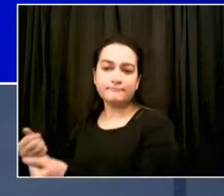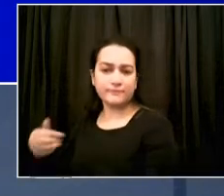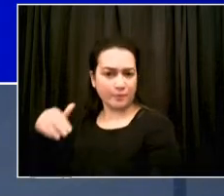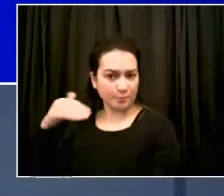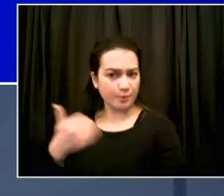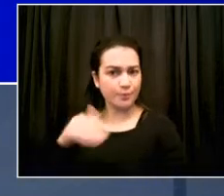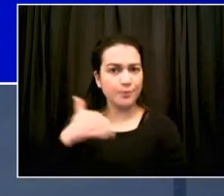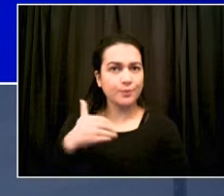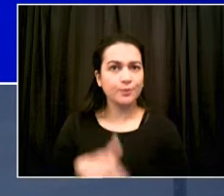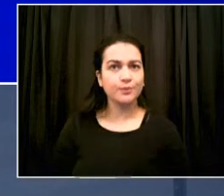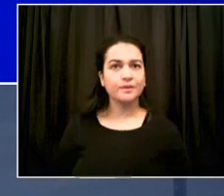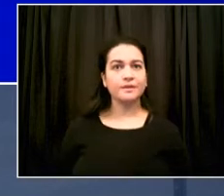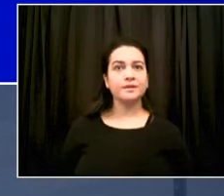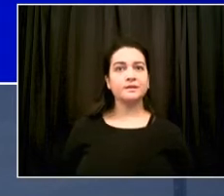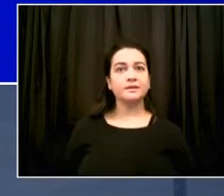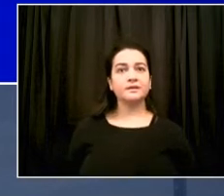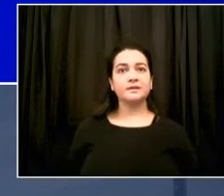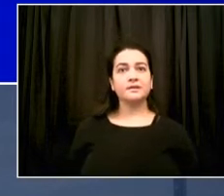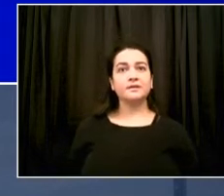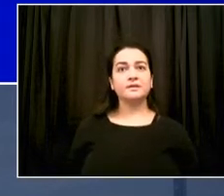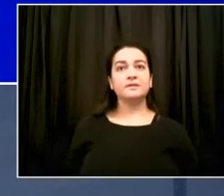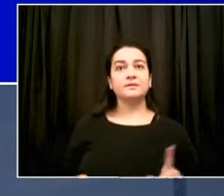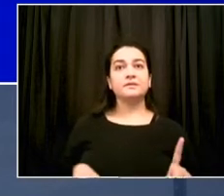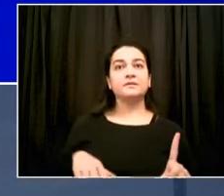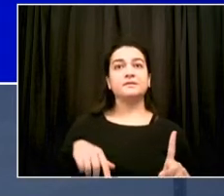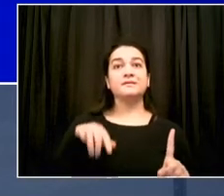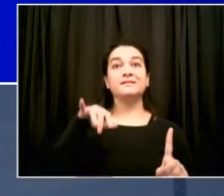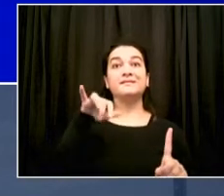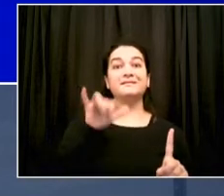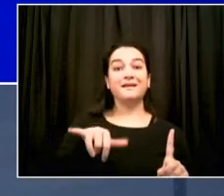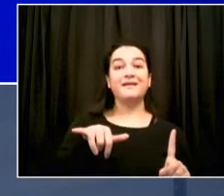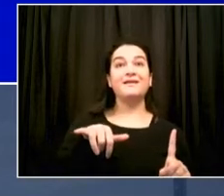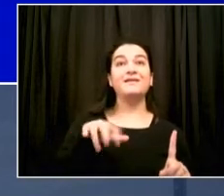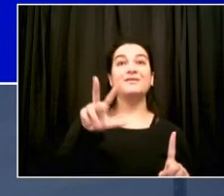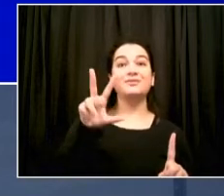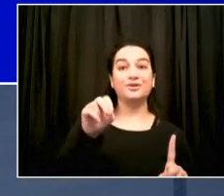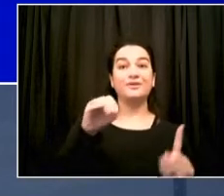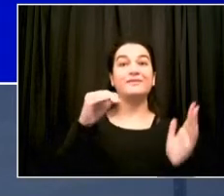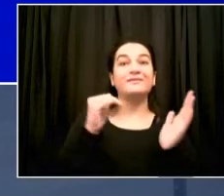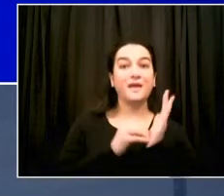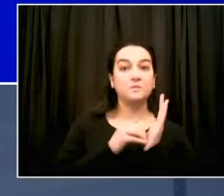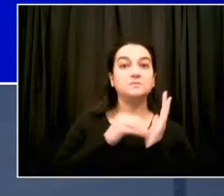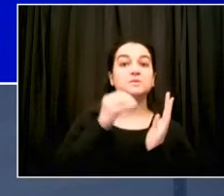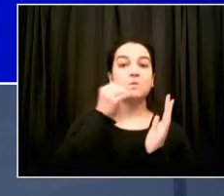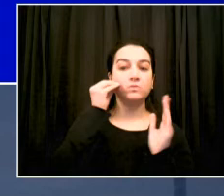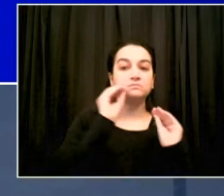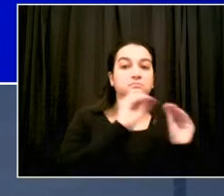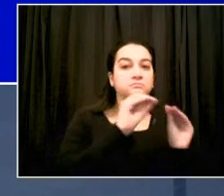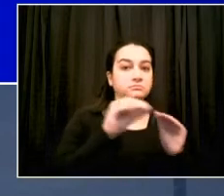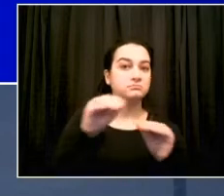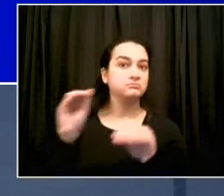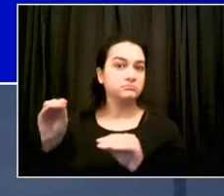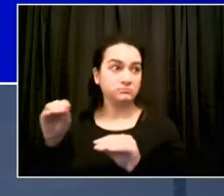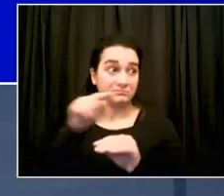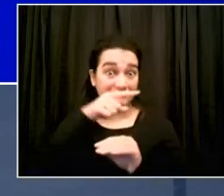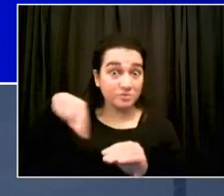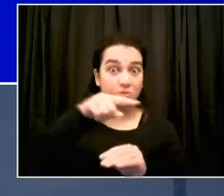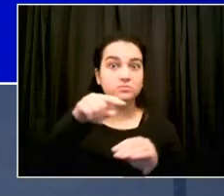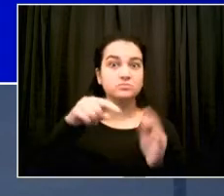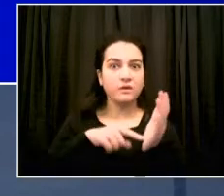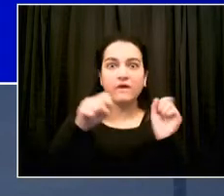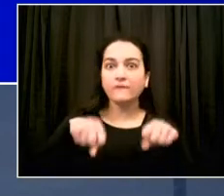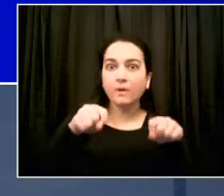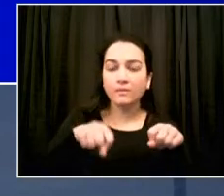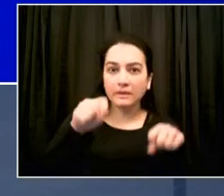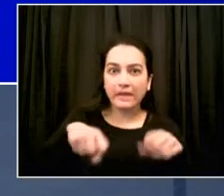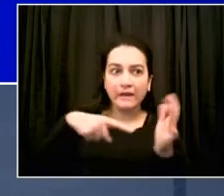amazing. And we intend to keep that progress going. Our goal and the plan that we announced way back in 2014, and then we